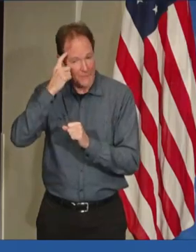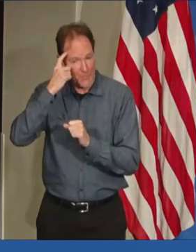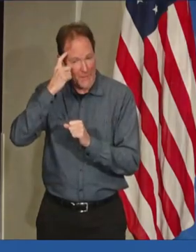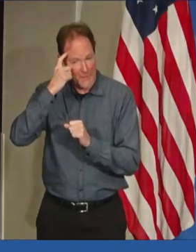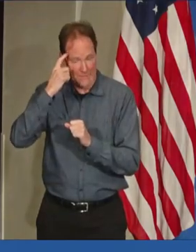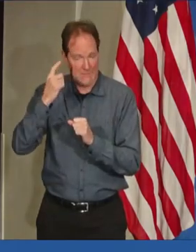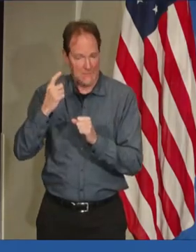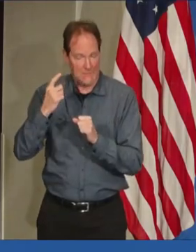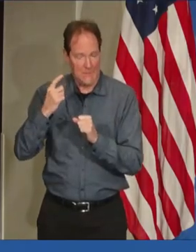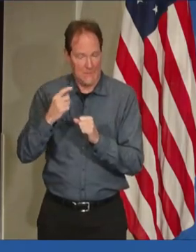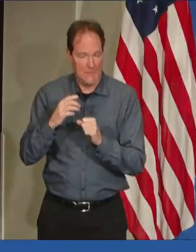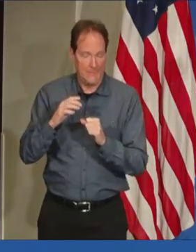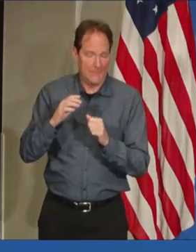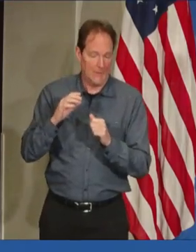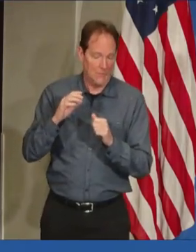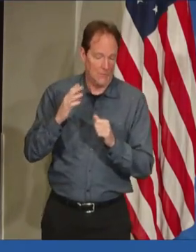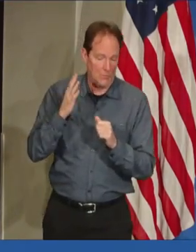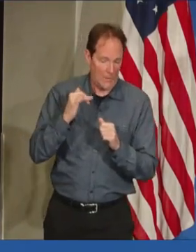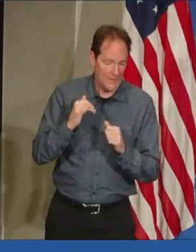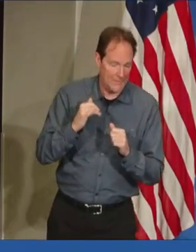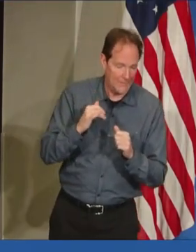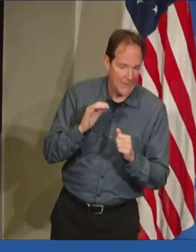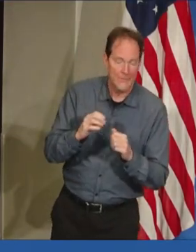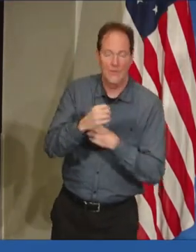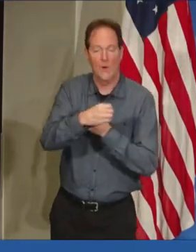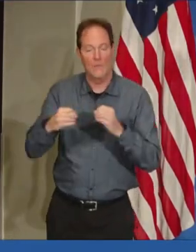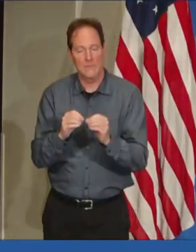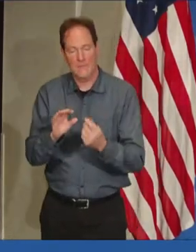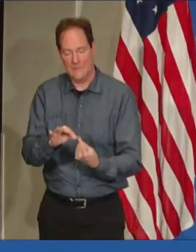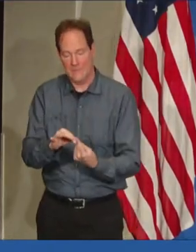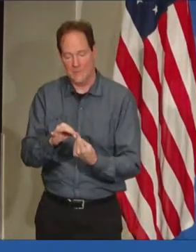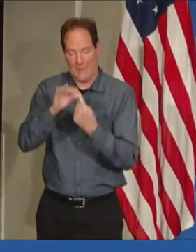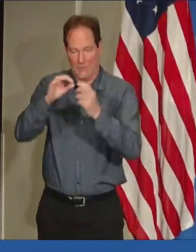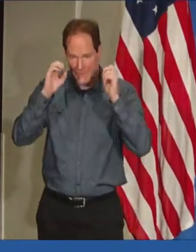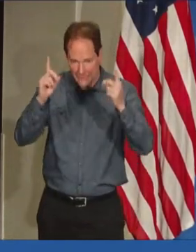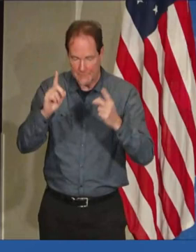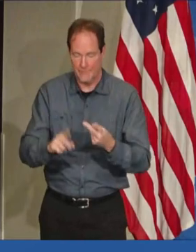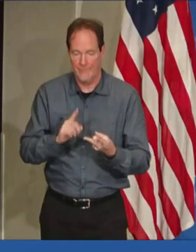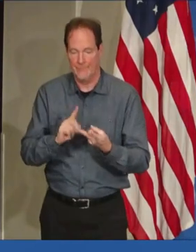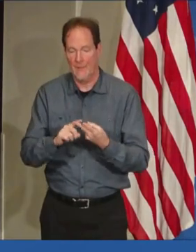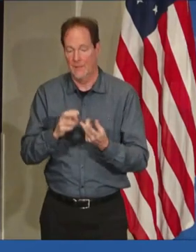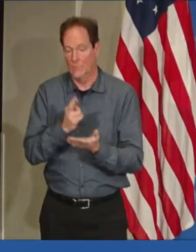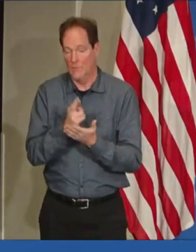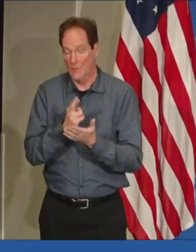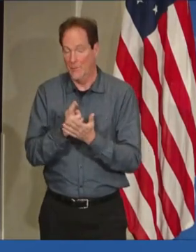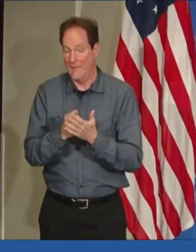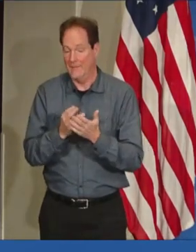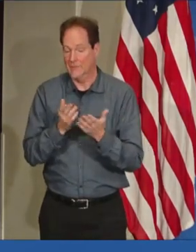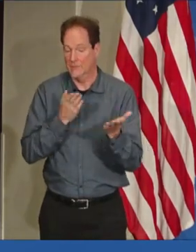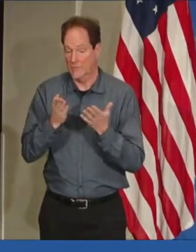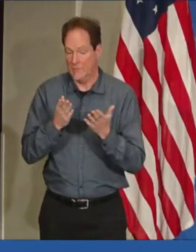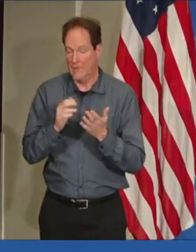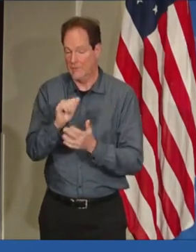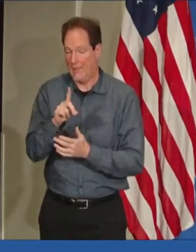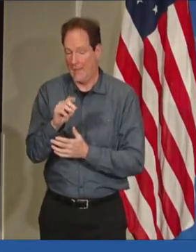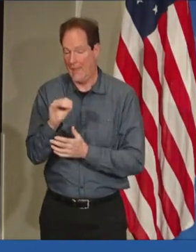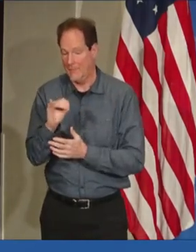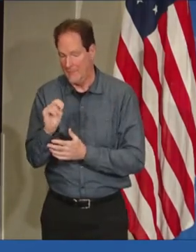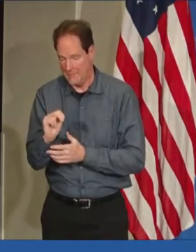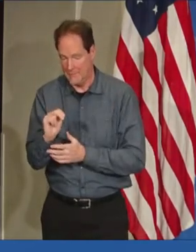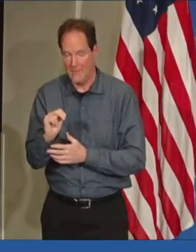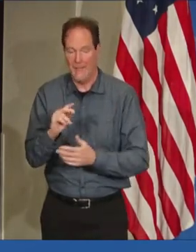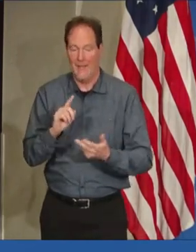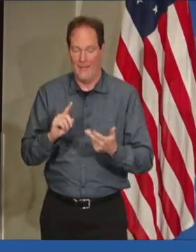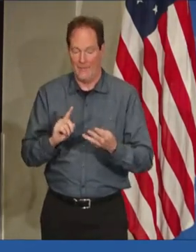because OSERS had the Office of Special Education, the Rehabilitative Services Administration, and the National Institute